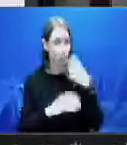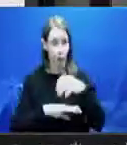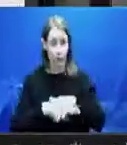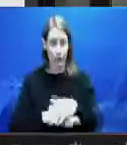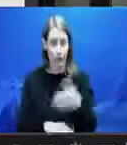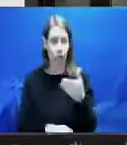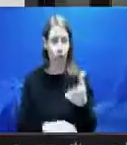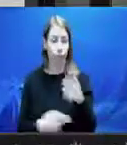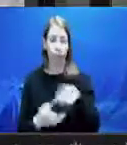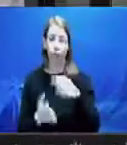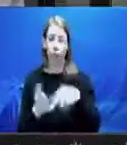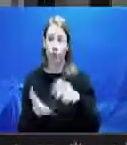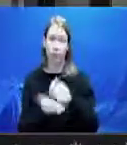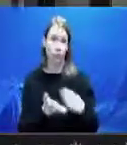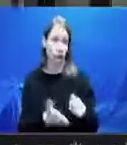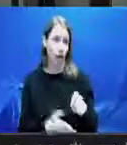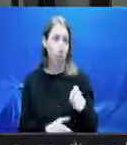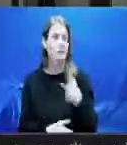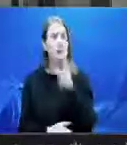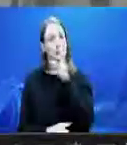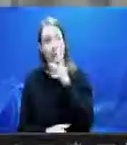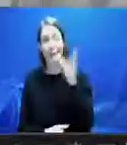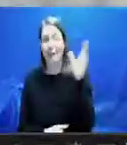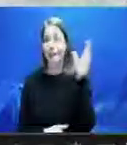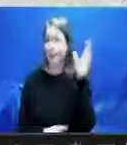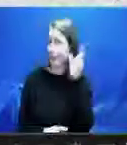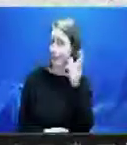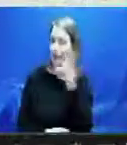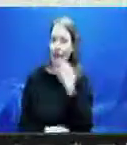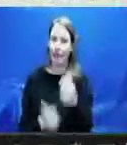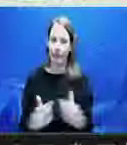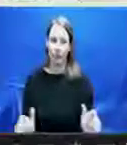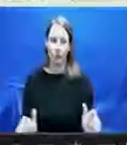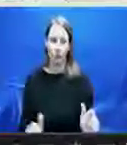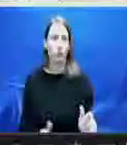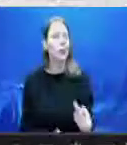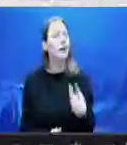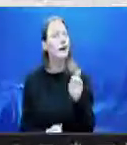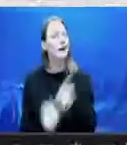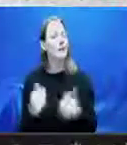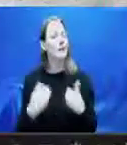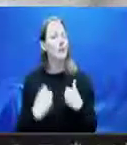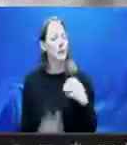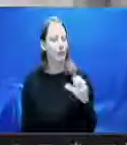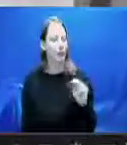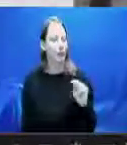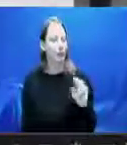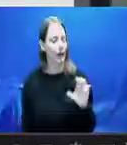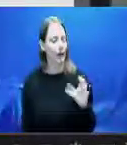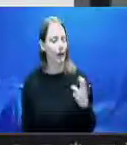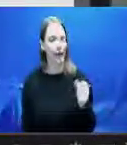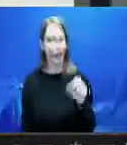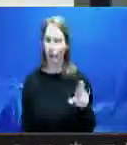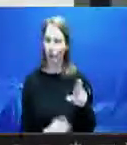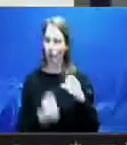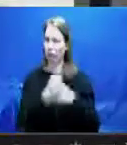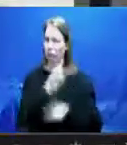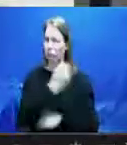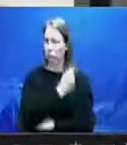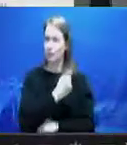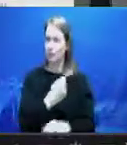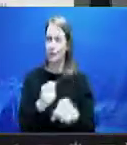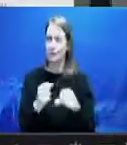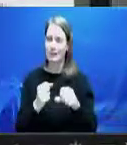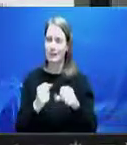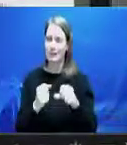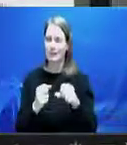language. Each strand begins with college and career readiness anchor standards, which correspond with the content standards 1-to-1. And like the